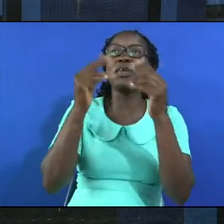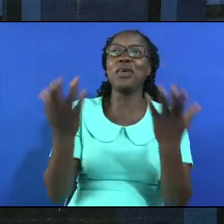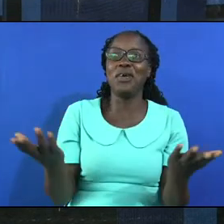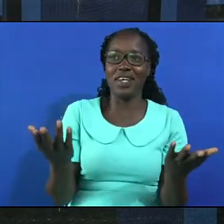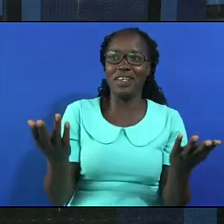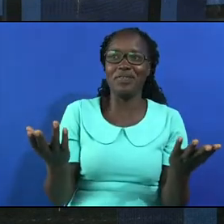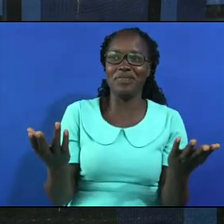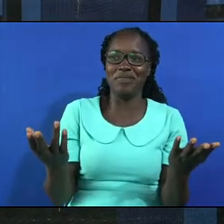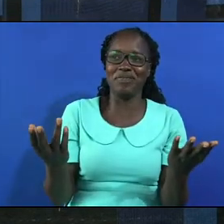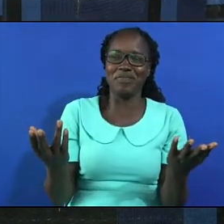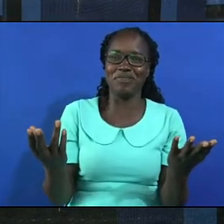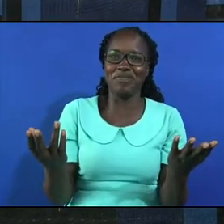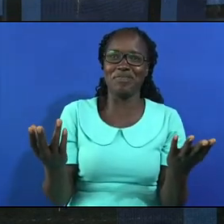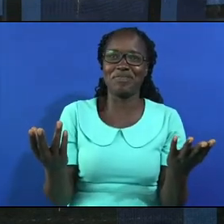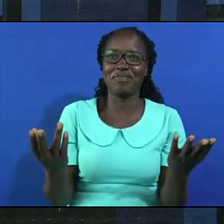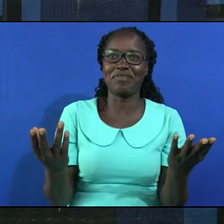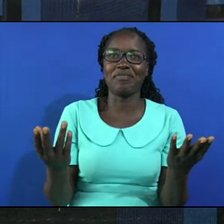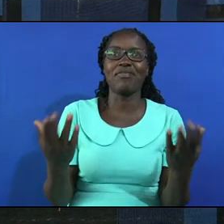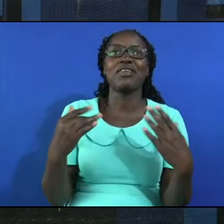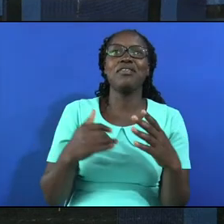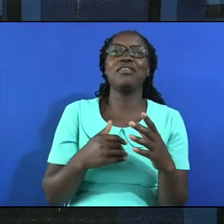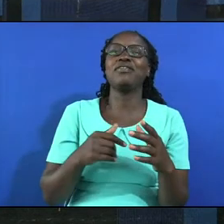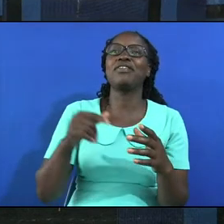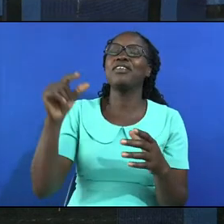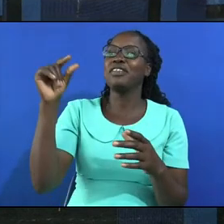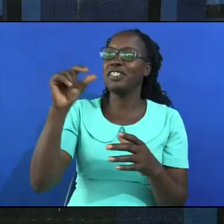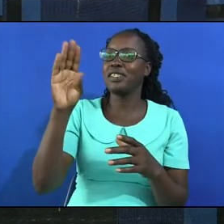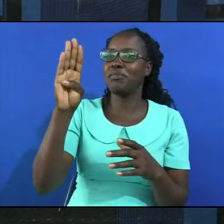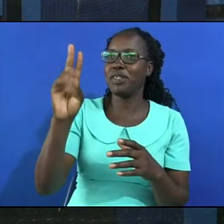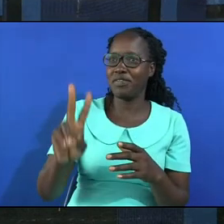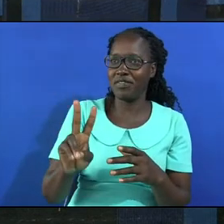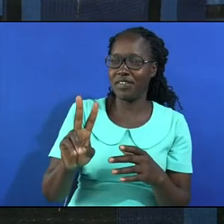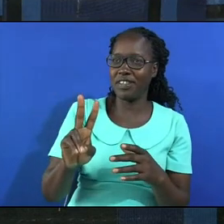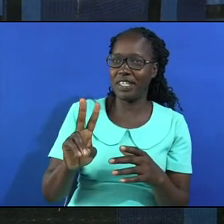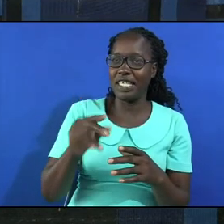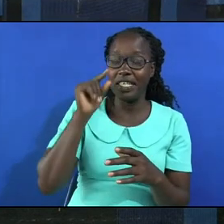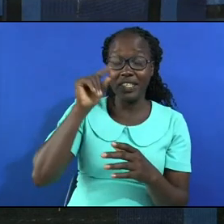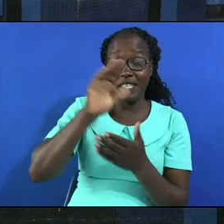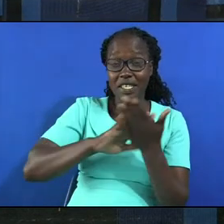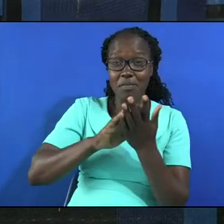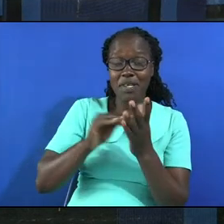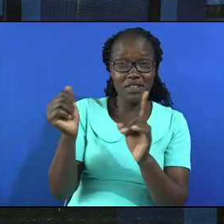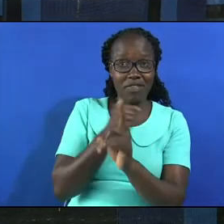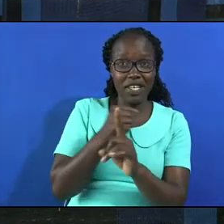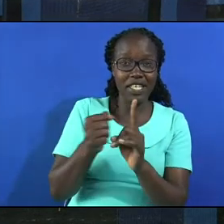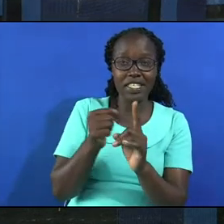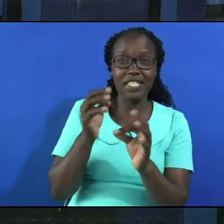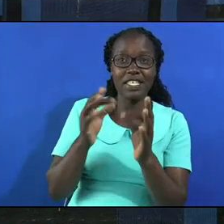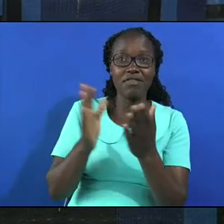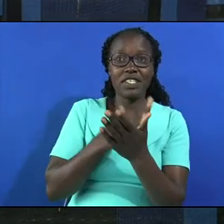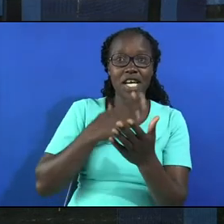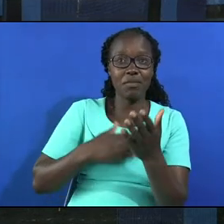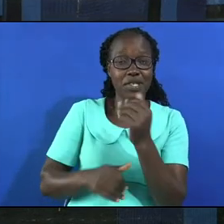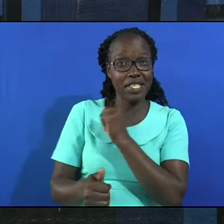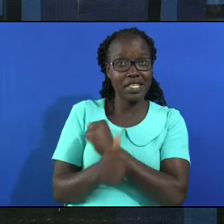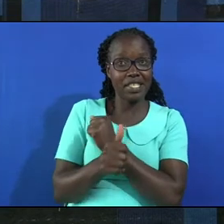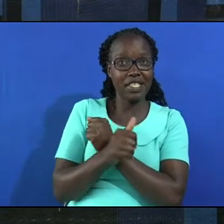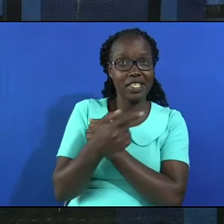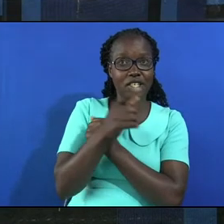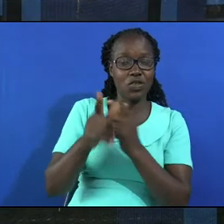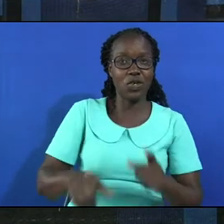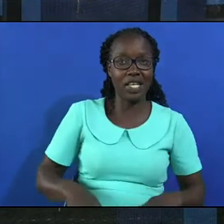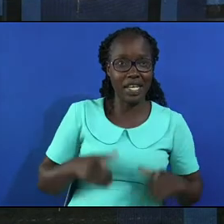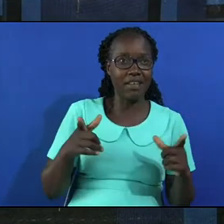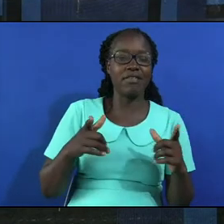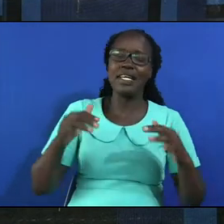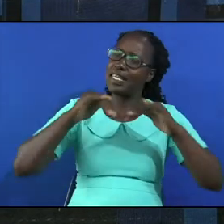together? Victims of gender-based violence. Listen, my brothers and sisters, if somebody is threatening your life